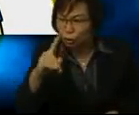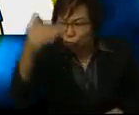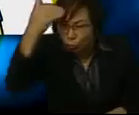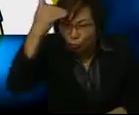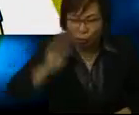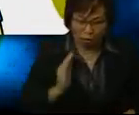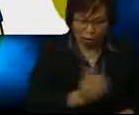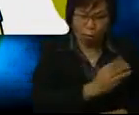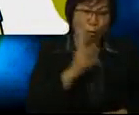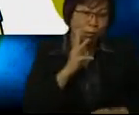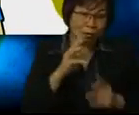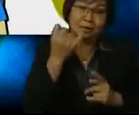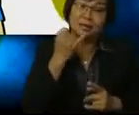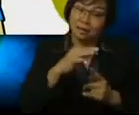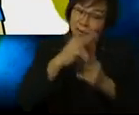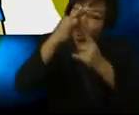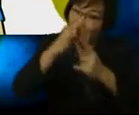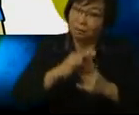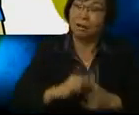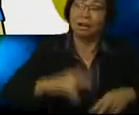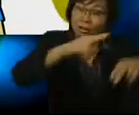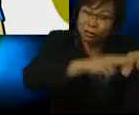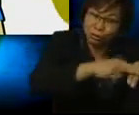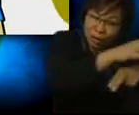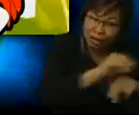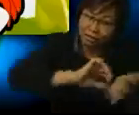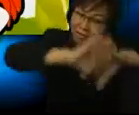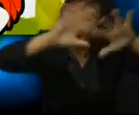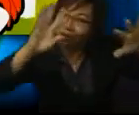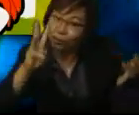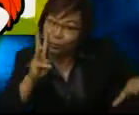is special? There are salt and clear water.